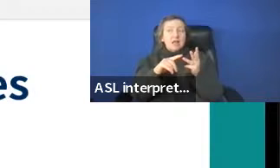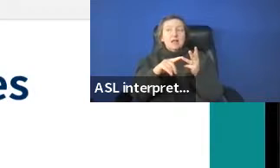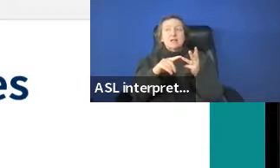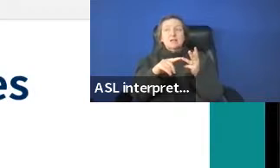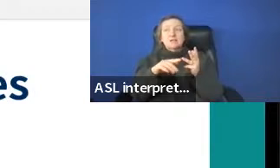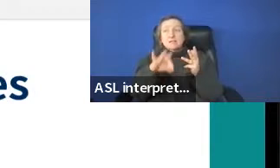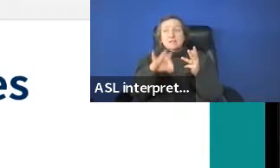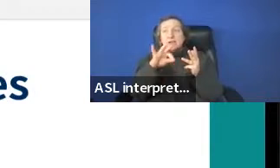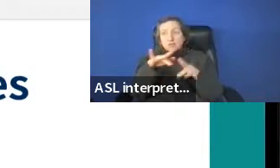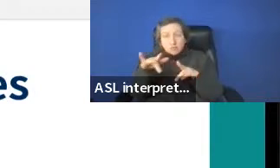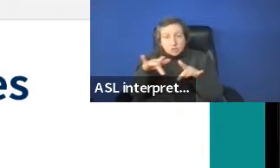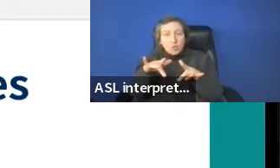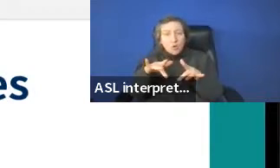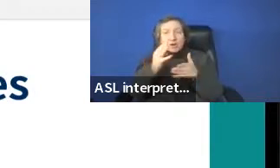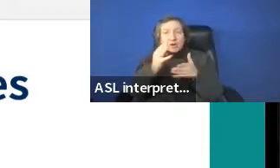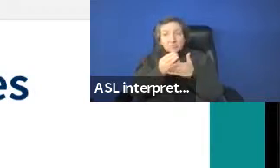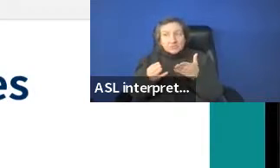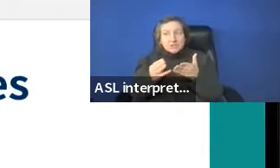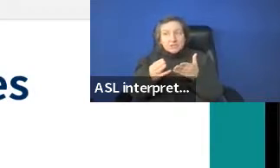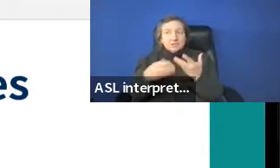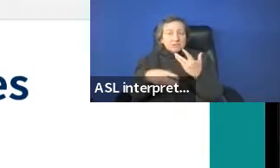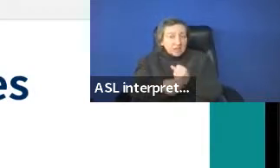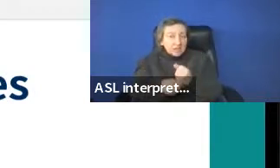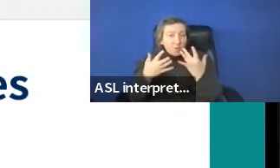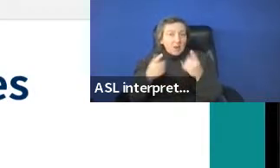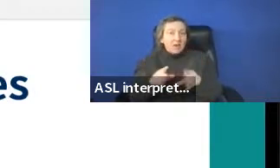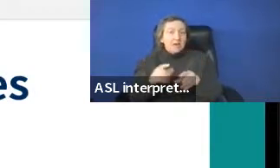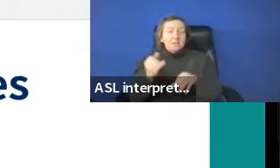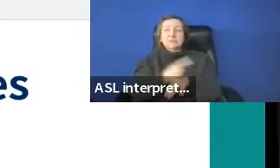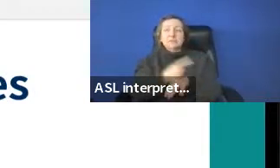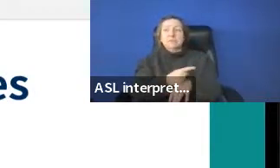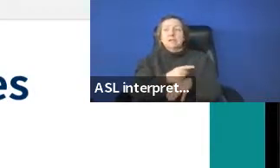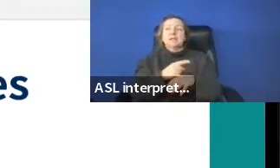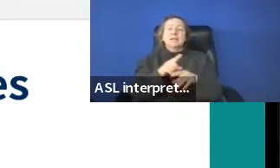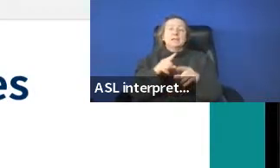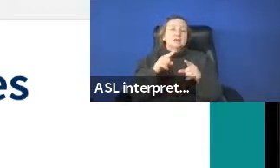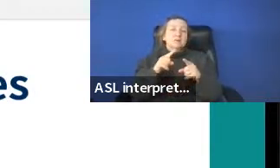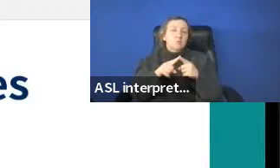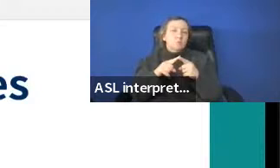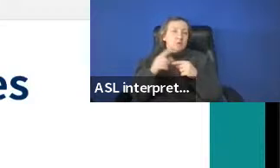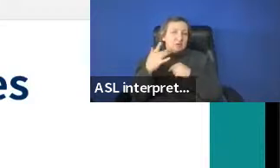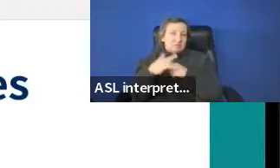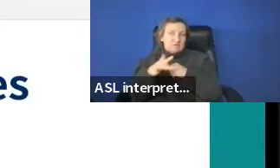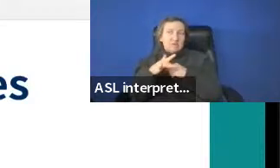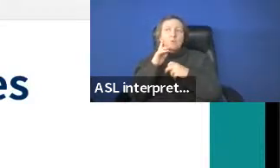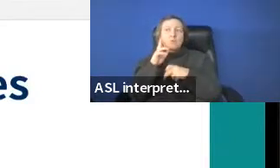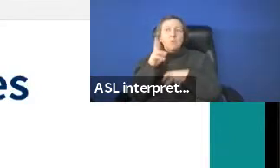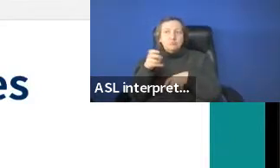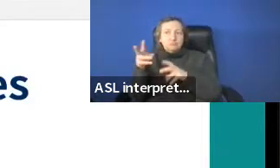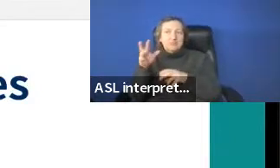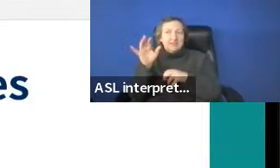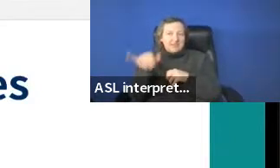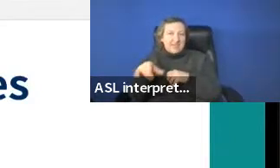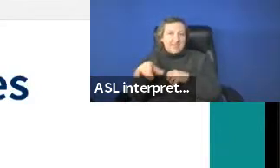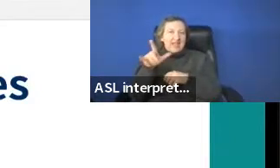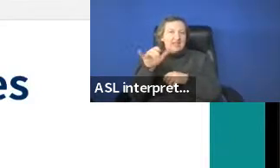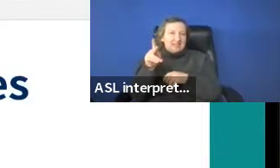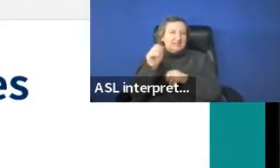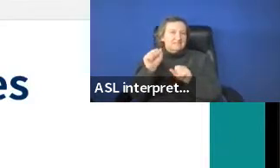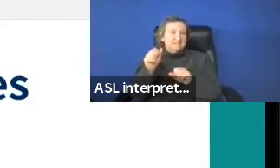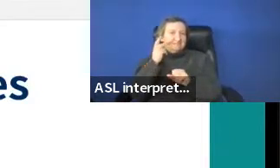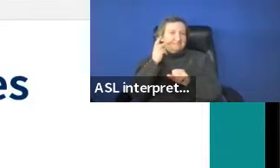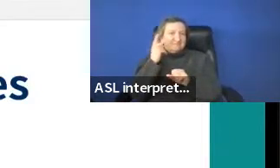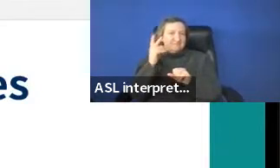materials and a summary of what happened today as soon as it's available by going to that